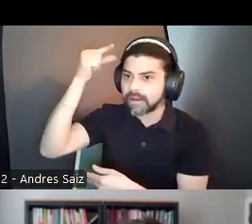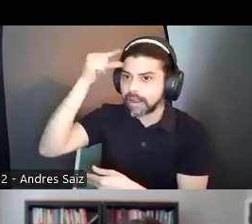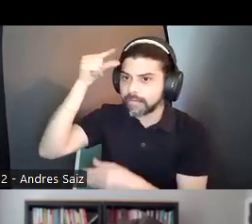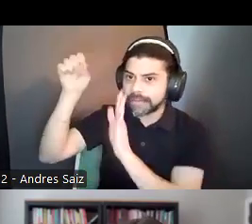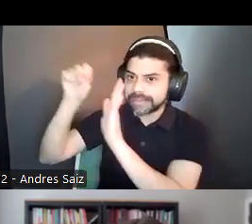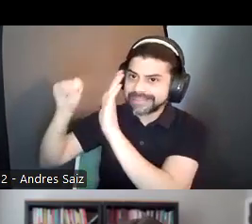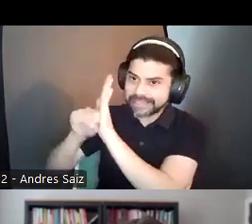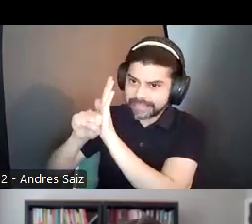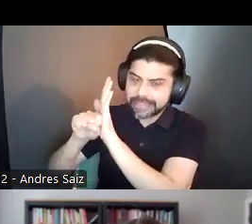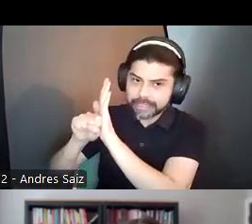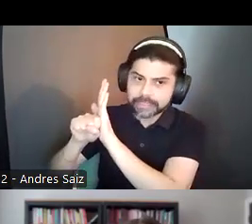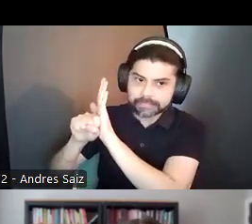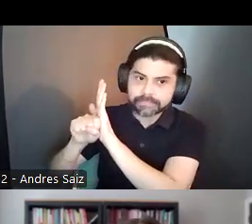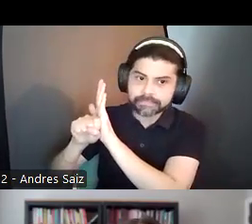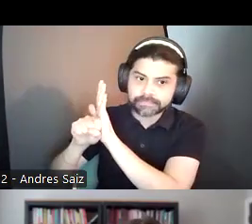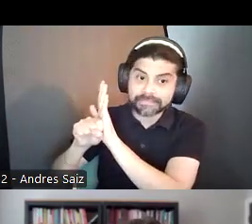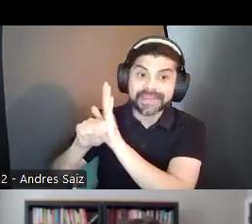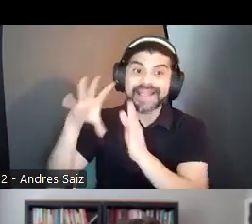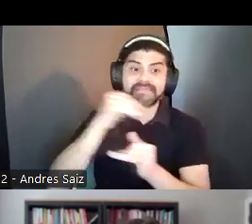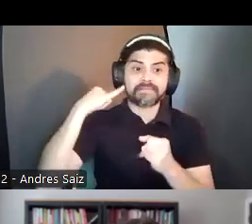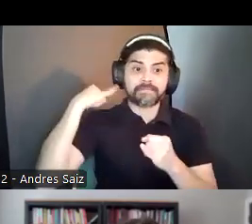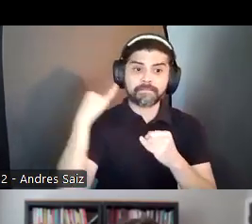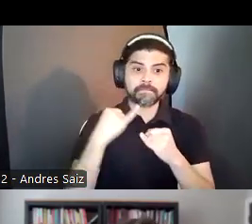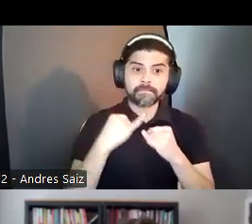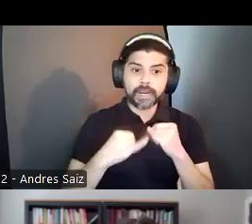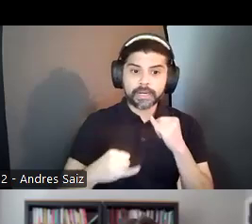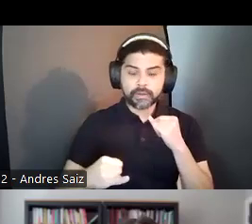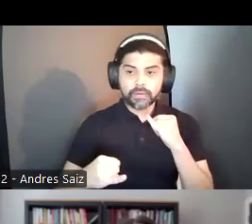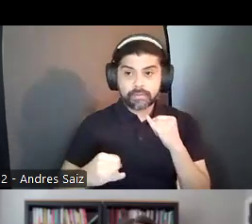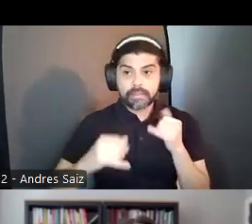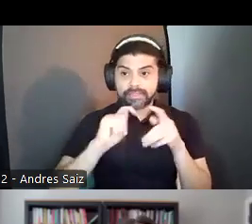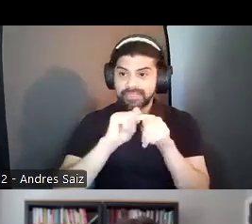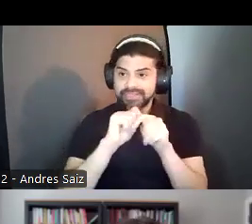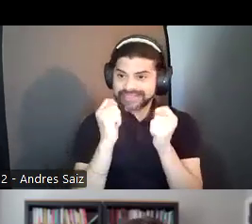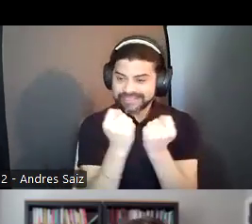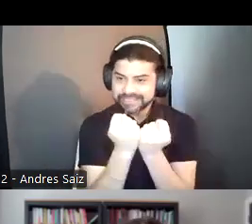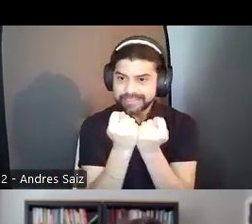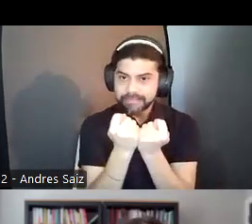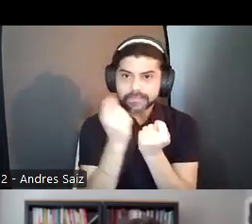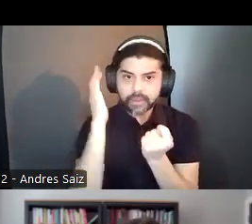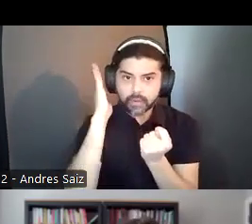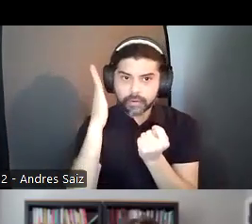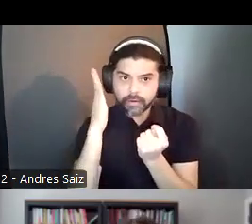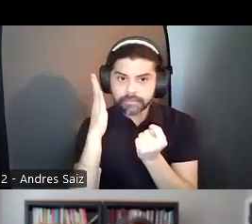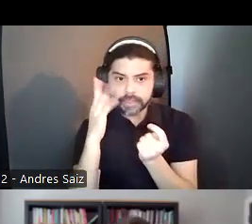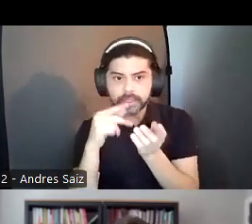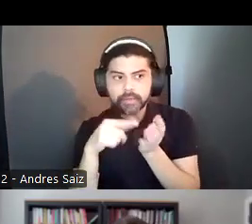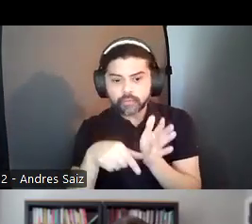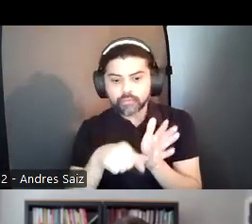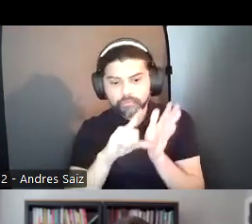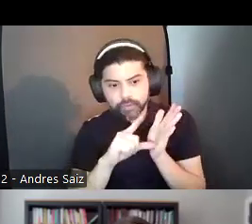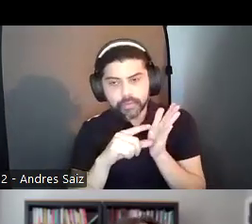In the final phase here, the CDA and collaborative consulting teams will be reviewing the results of the evaluation